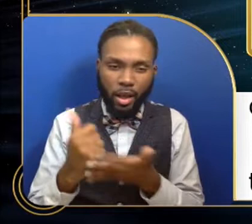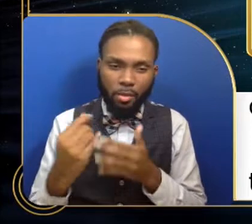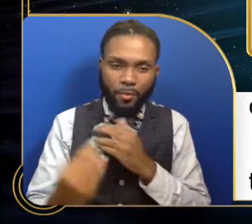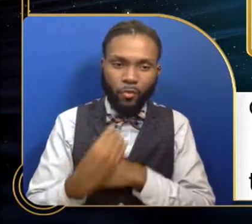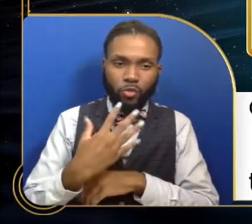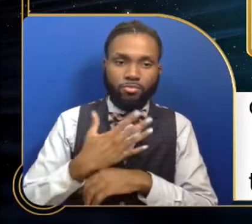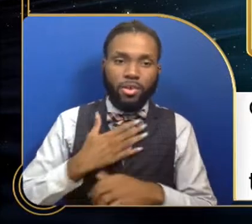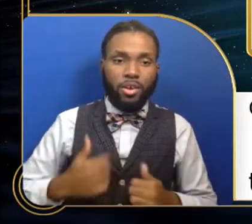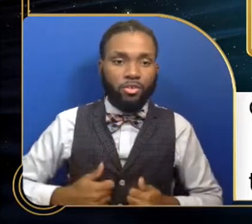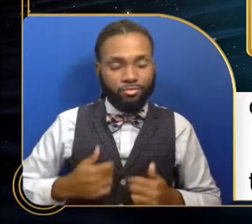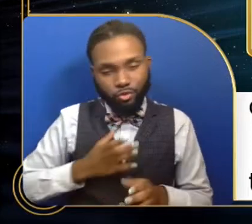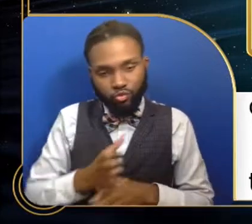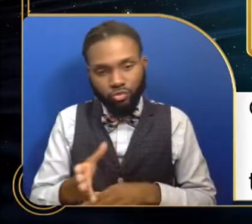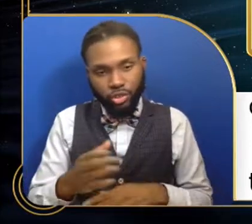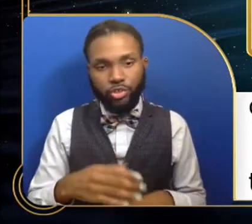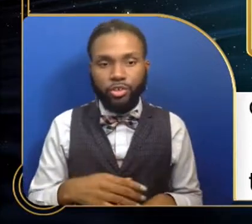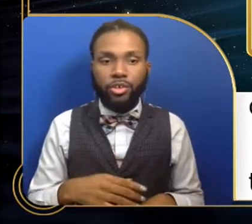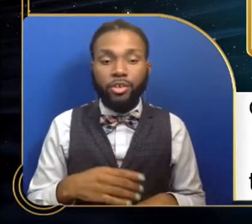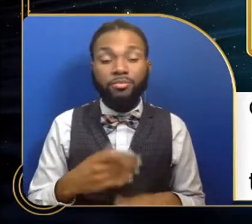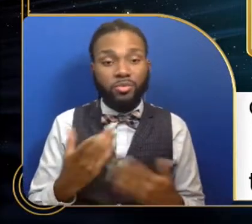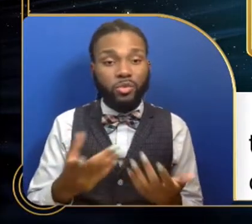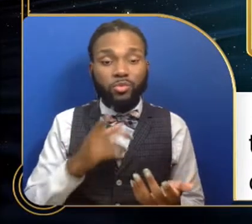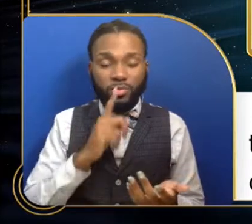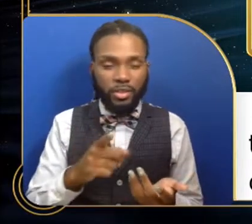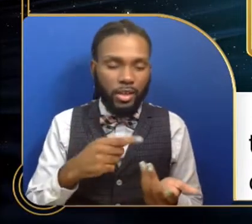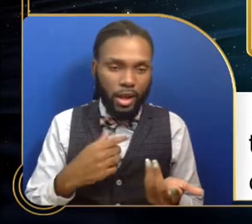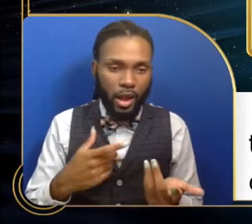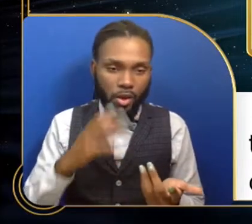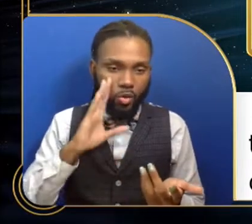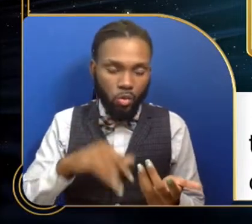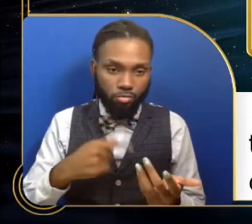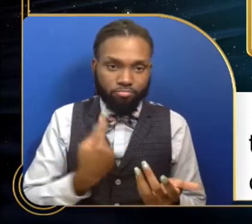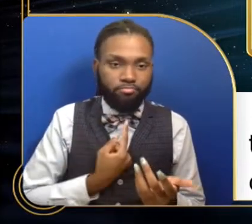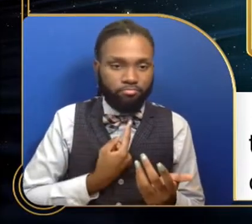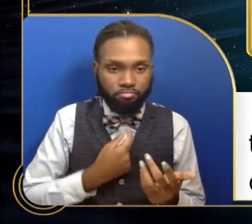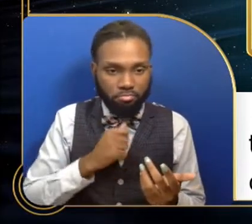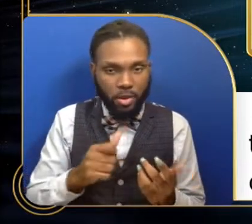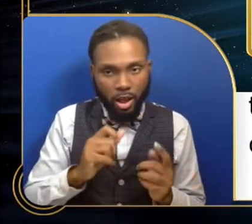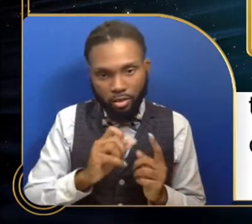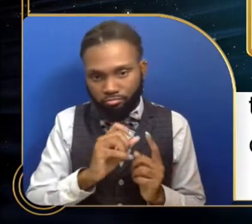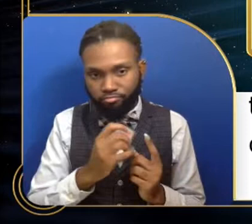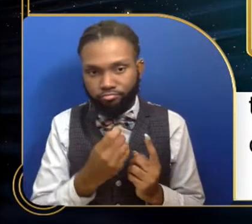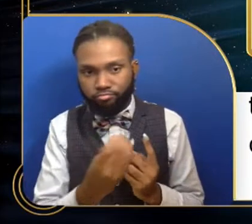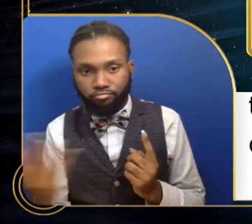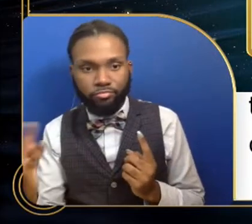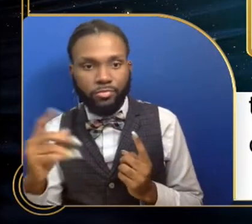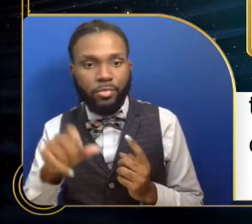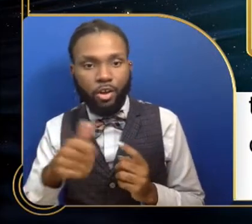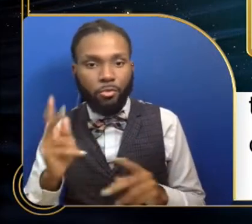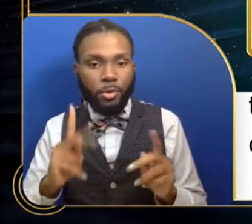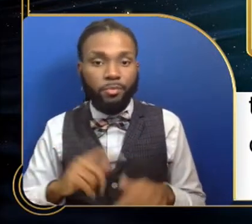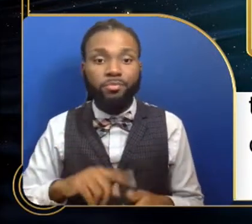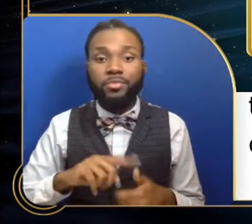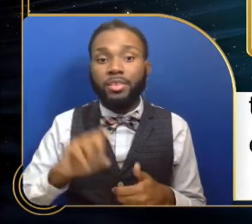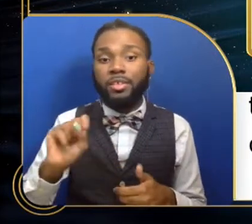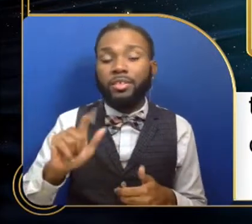of many people for whom that is true. Sally Zinman, Laura Van Tosh, and Harvey Rosenthal, we